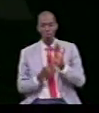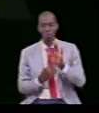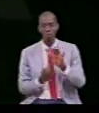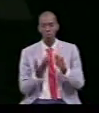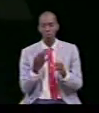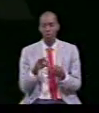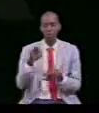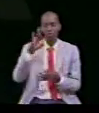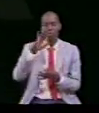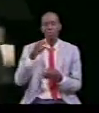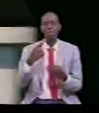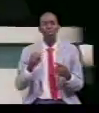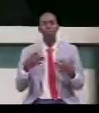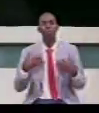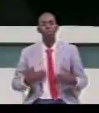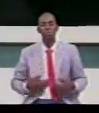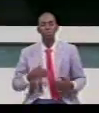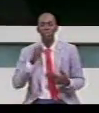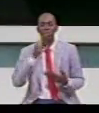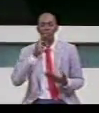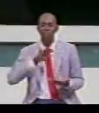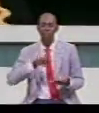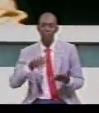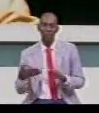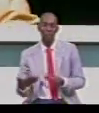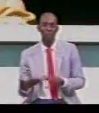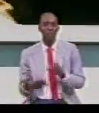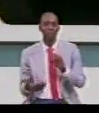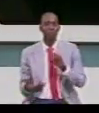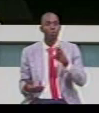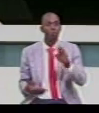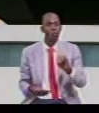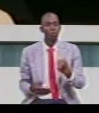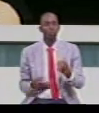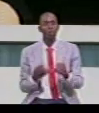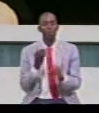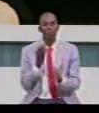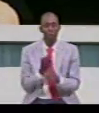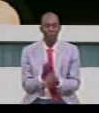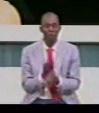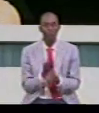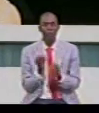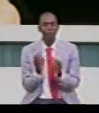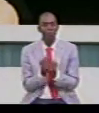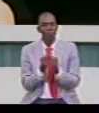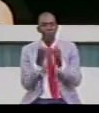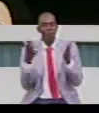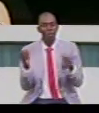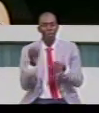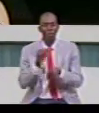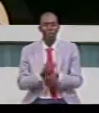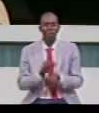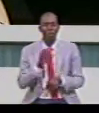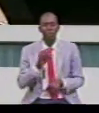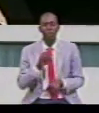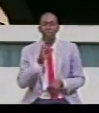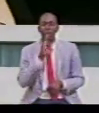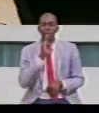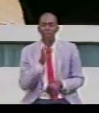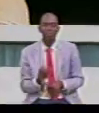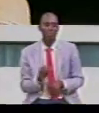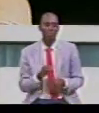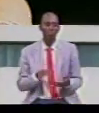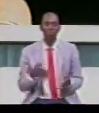is dead. It says, so faith, so-called faith, so faith without works,